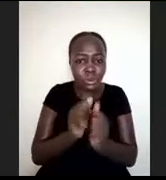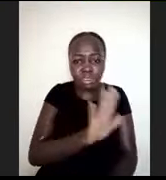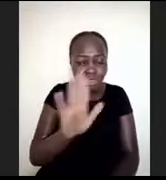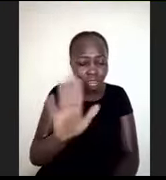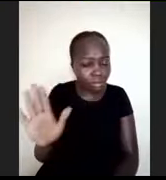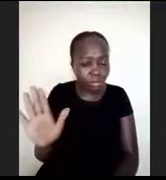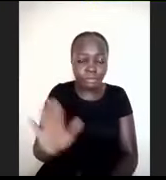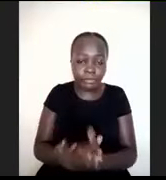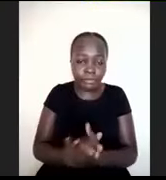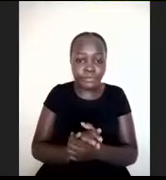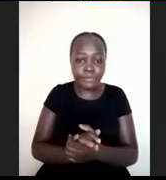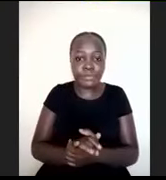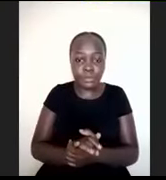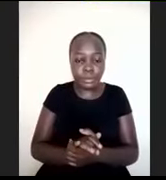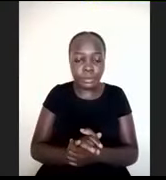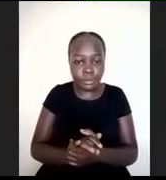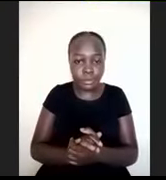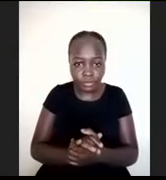so